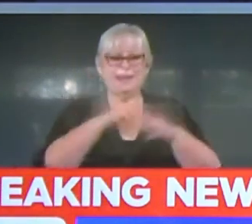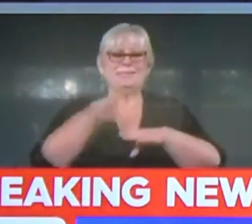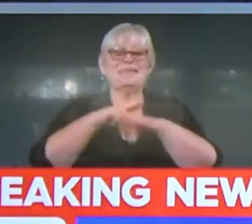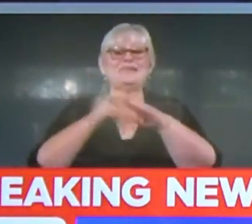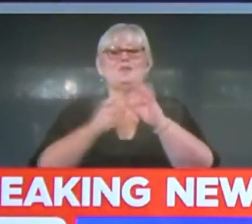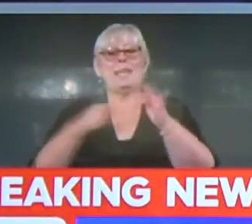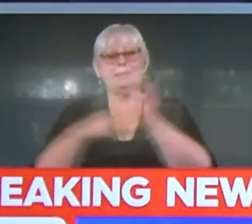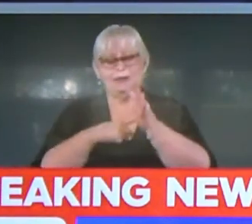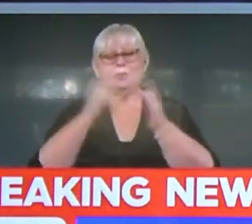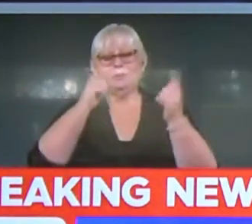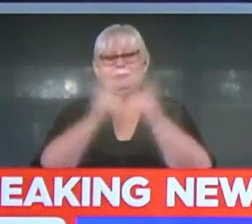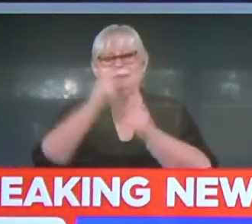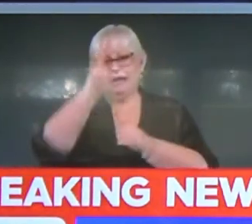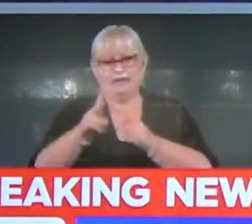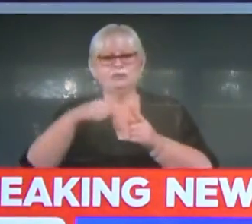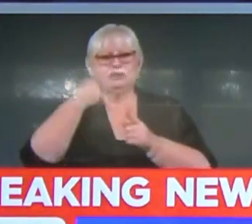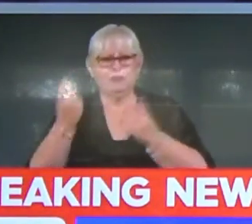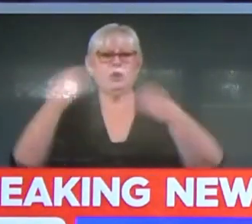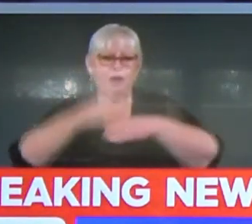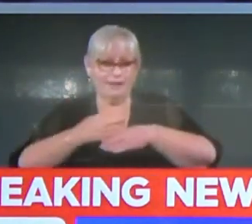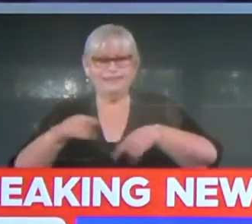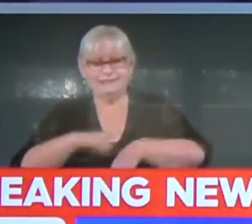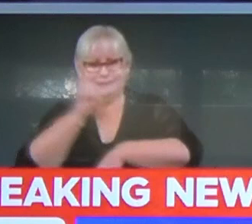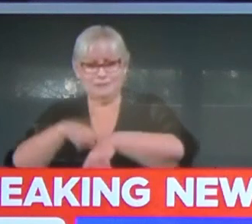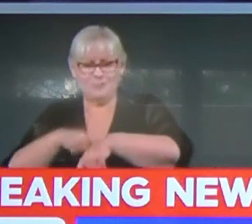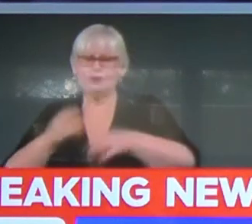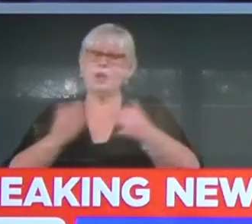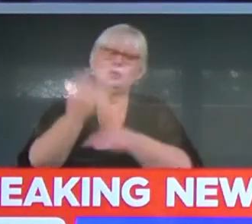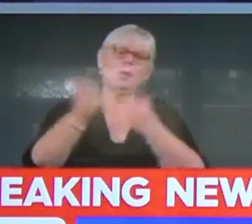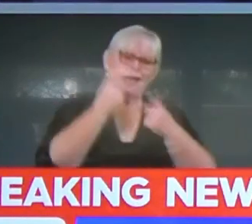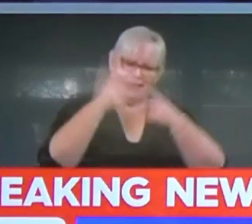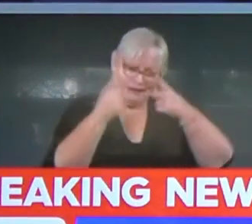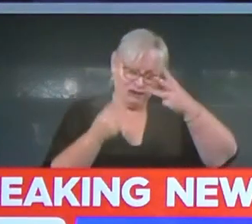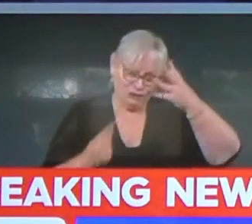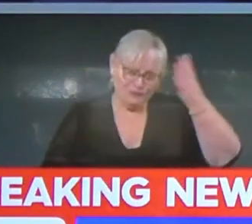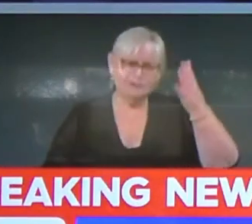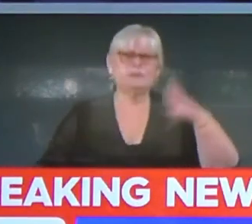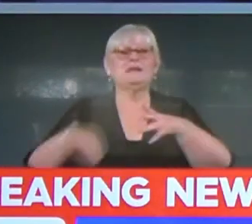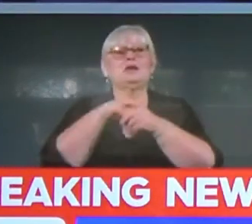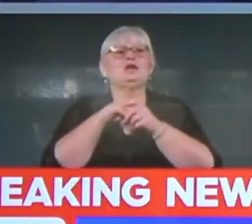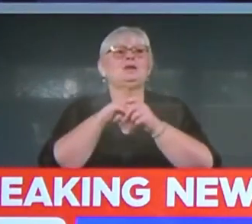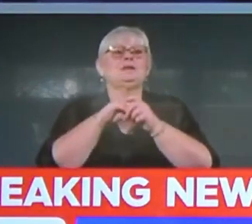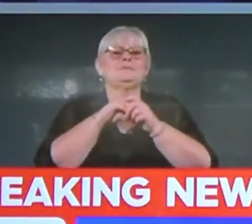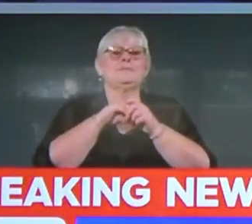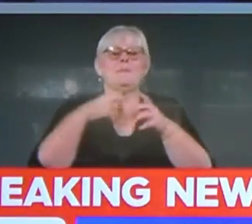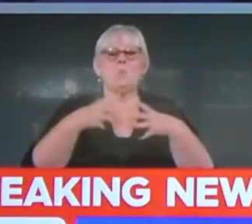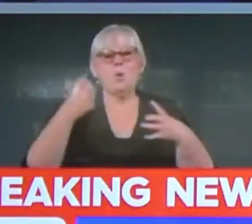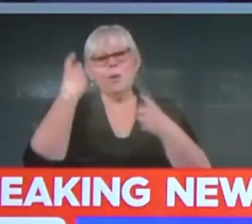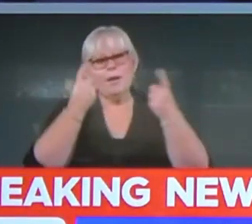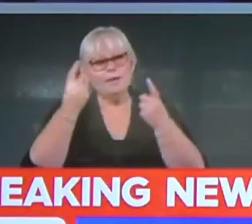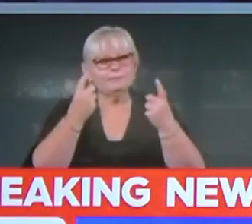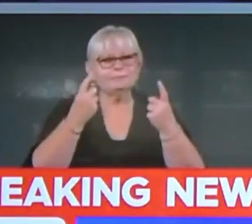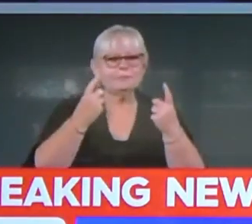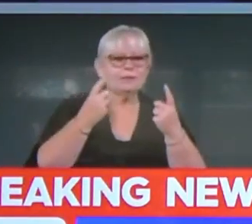will meet again tomorrow evening at the same time to work through a series of other issues which includes further consider of